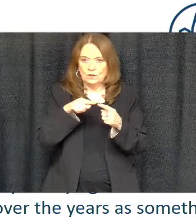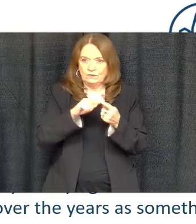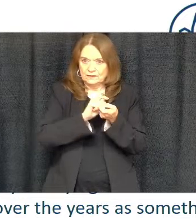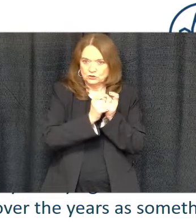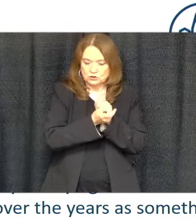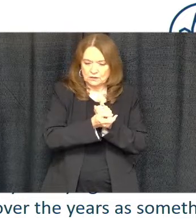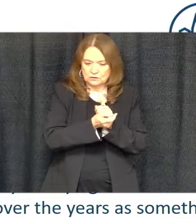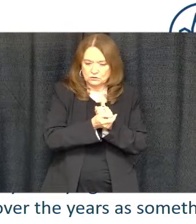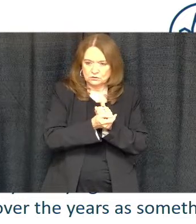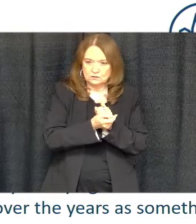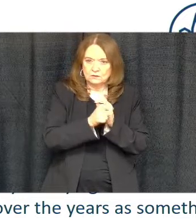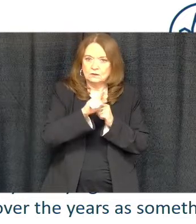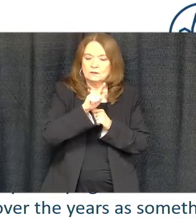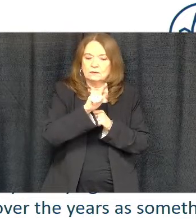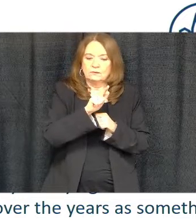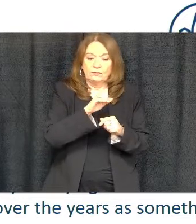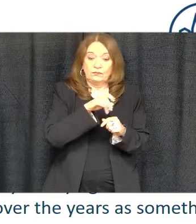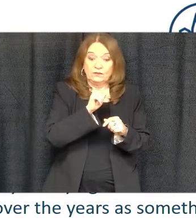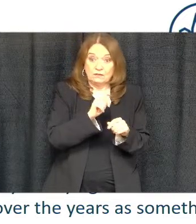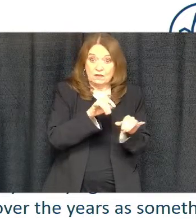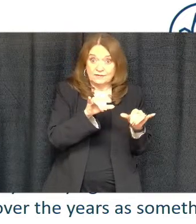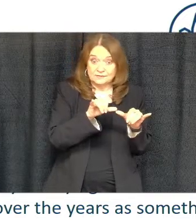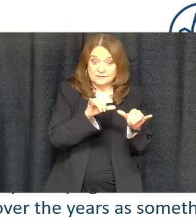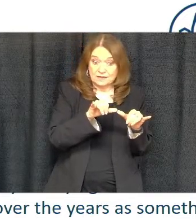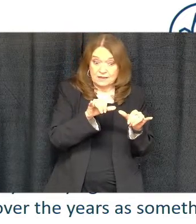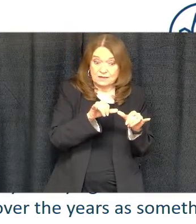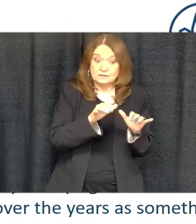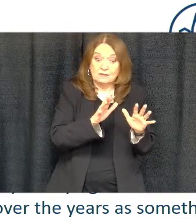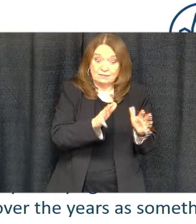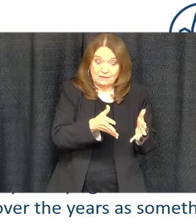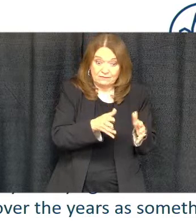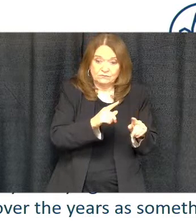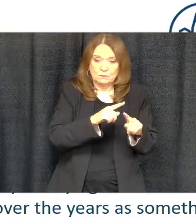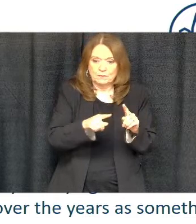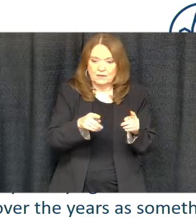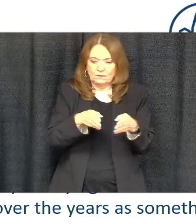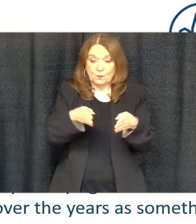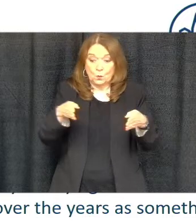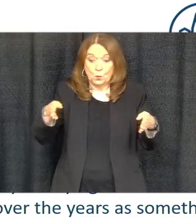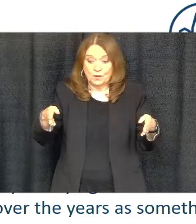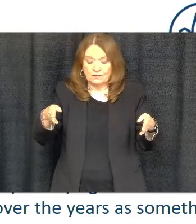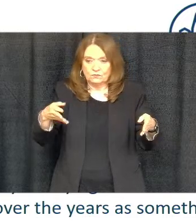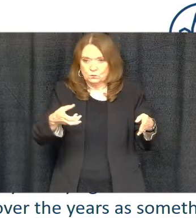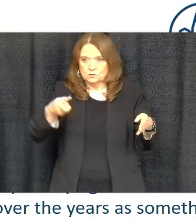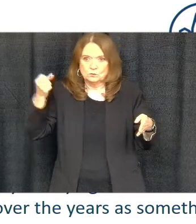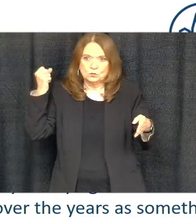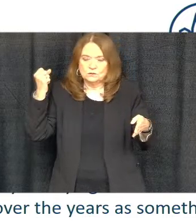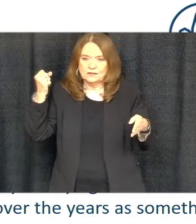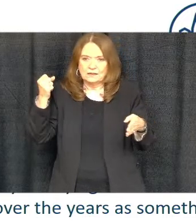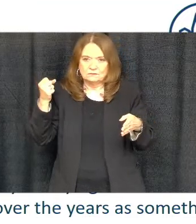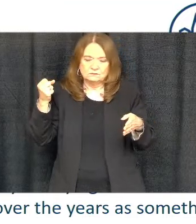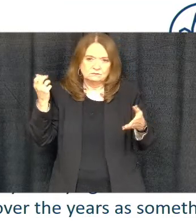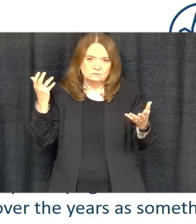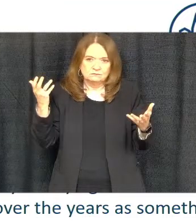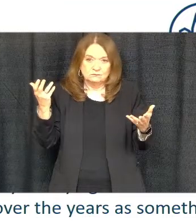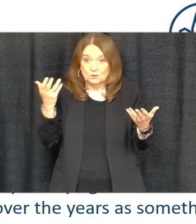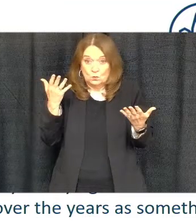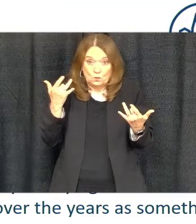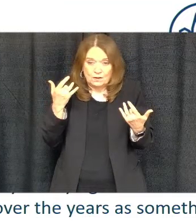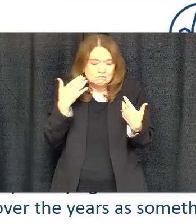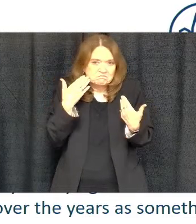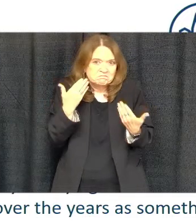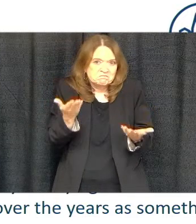that the lot size was left in the code, but the lot width was pulled out of the conditions. Now, we don't know if that was done on